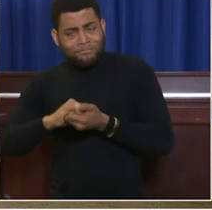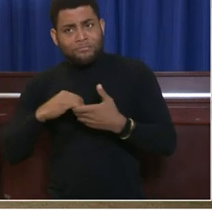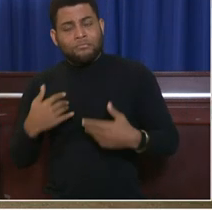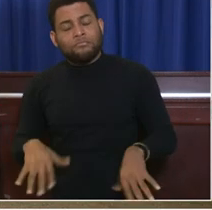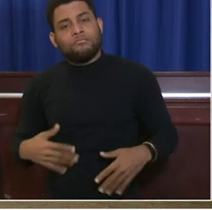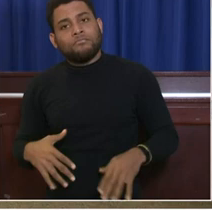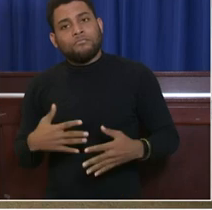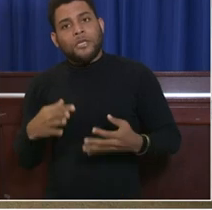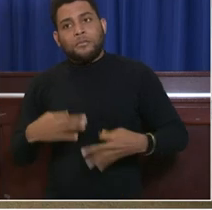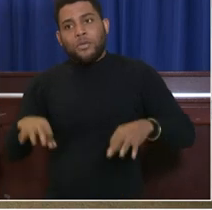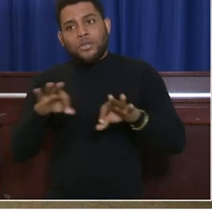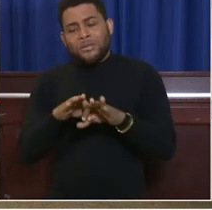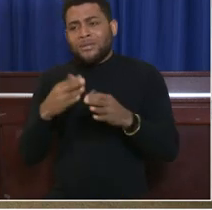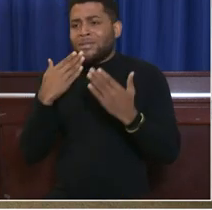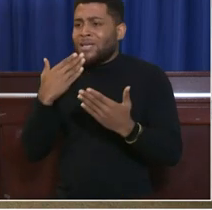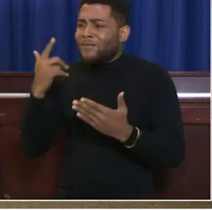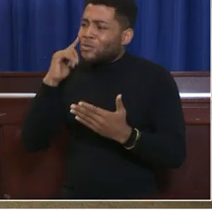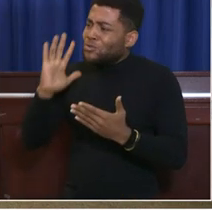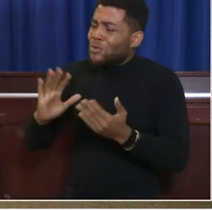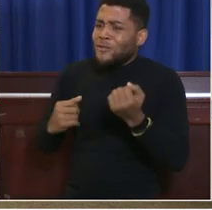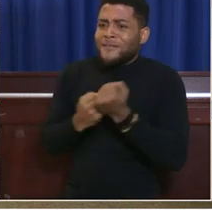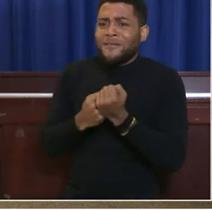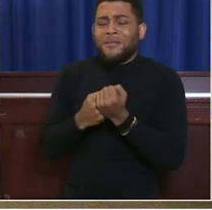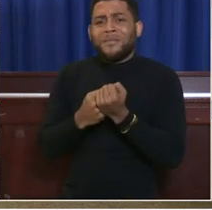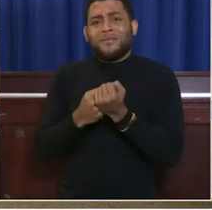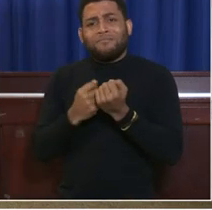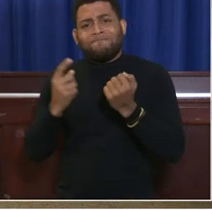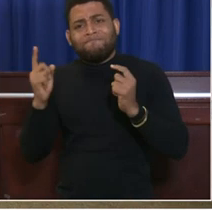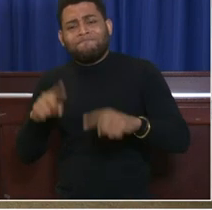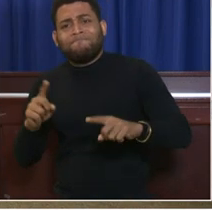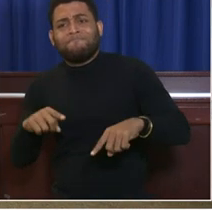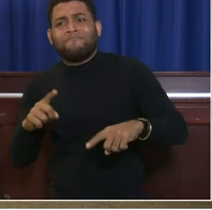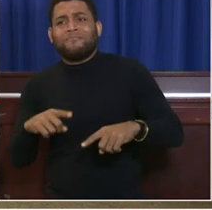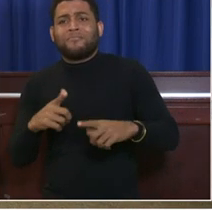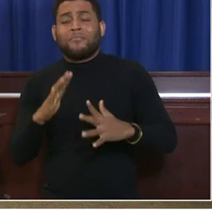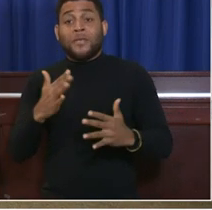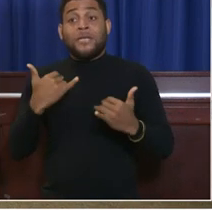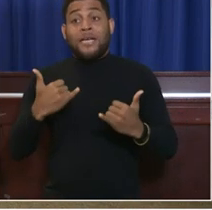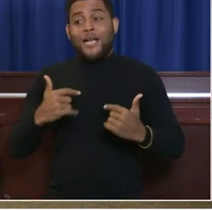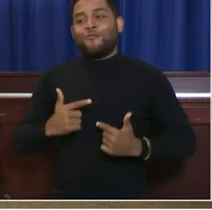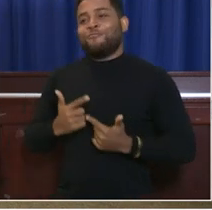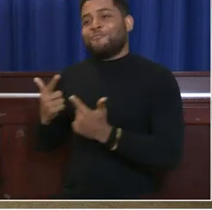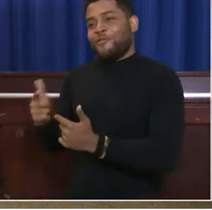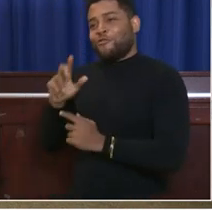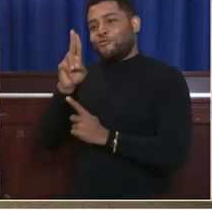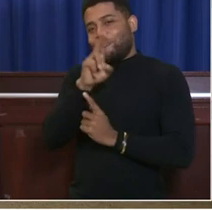vital part of this effort. I will now turn it over to U.S. Attorney Matt Graves.